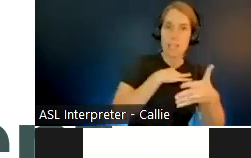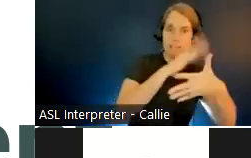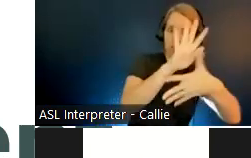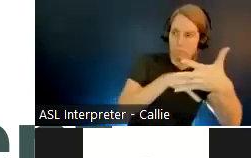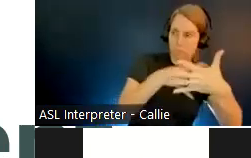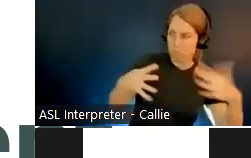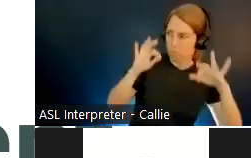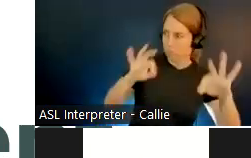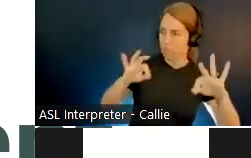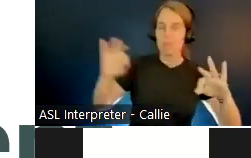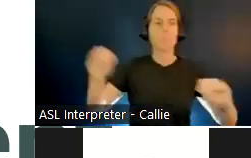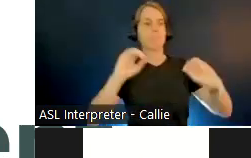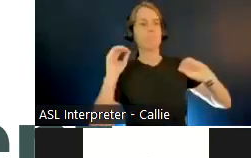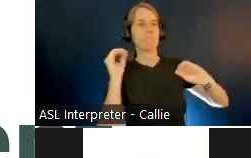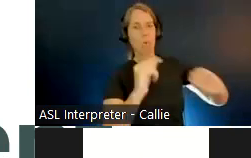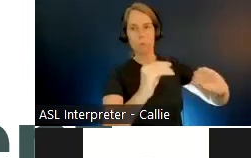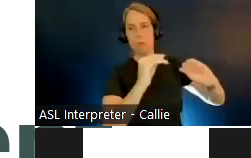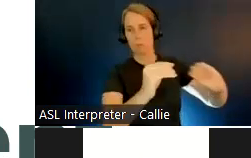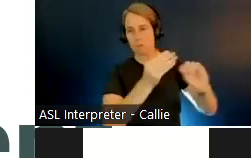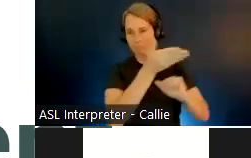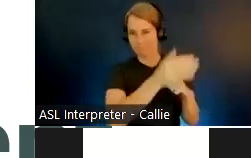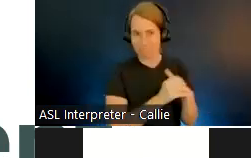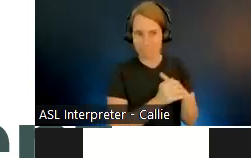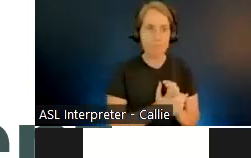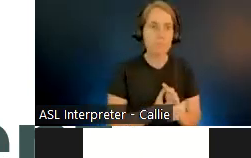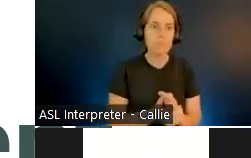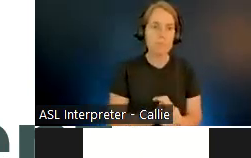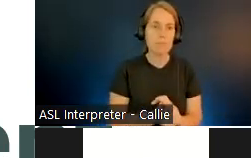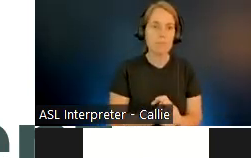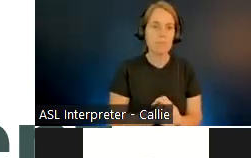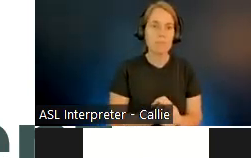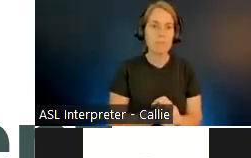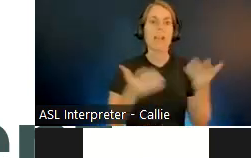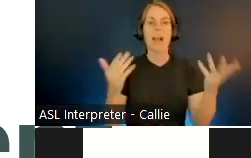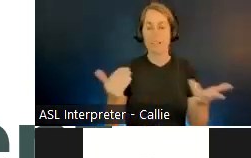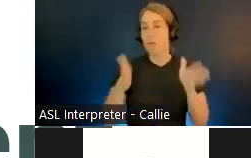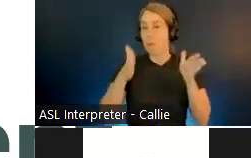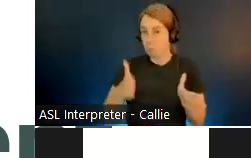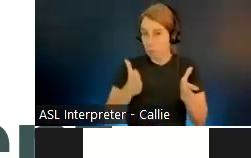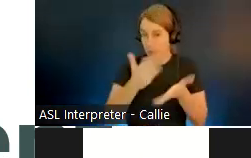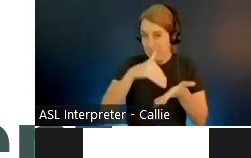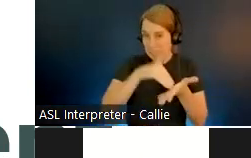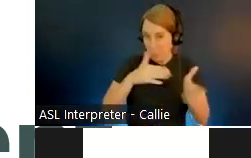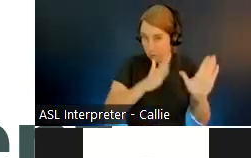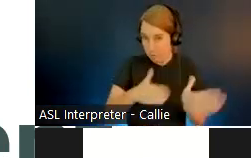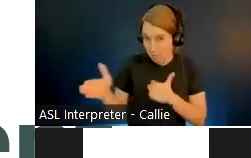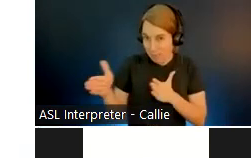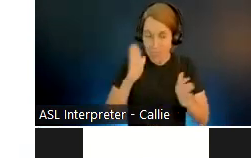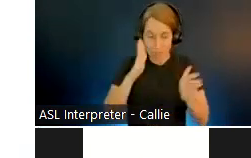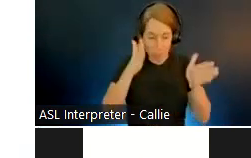invited, attending person-centered planning meetings for individuals receiving Medicaid. Next slide,